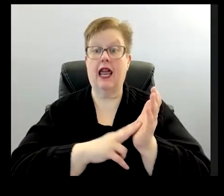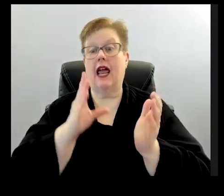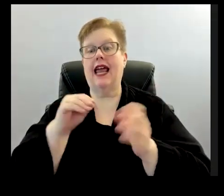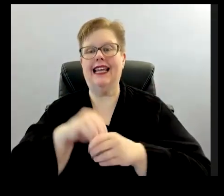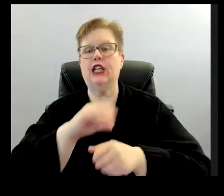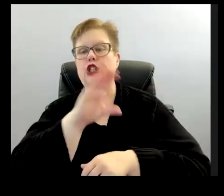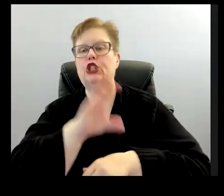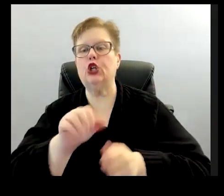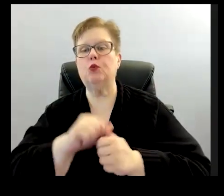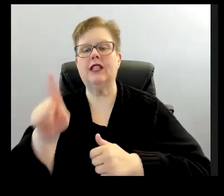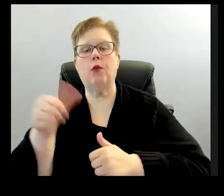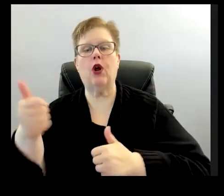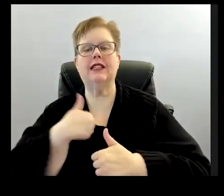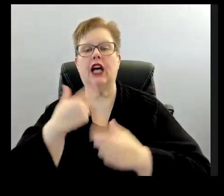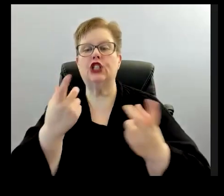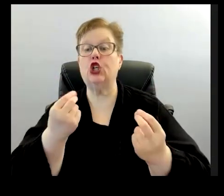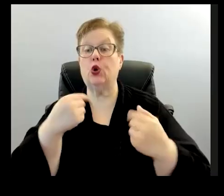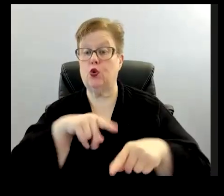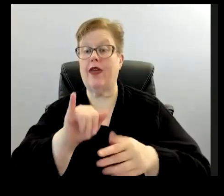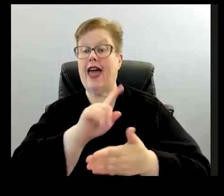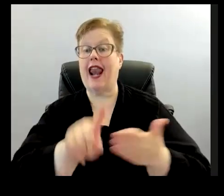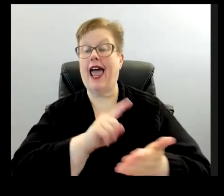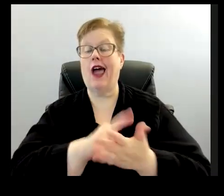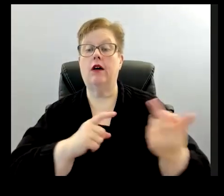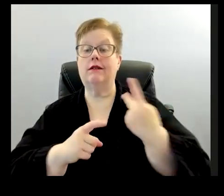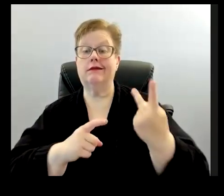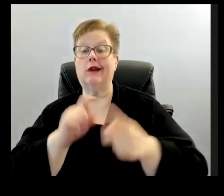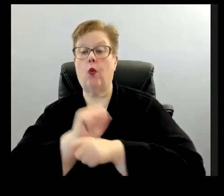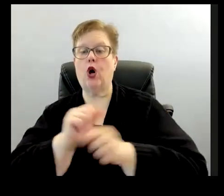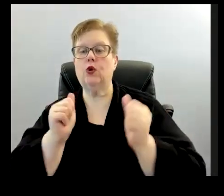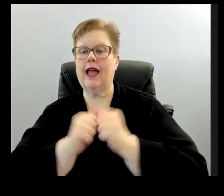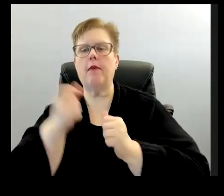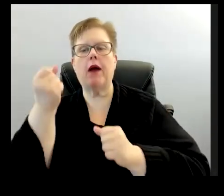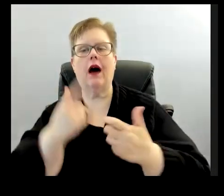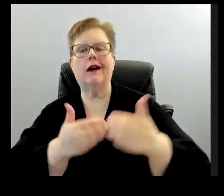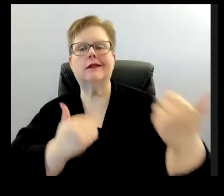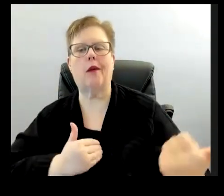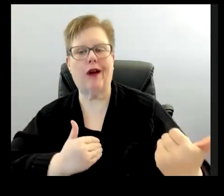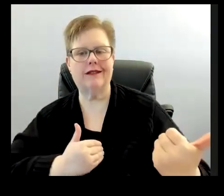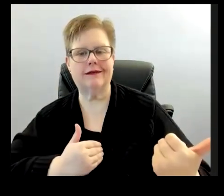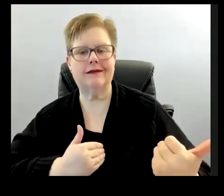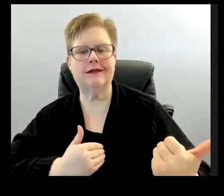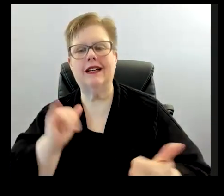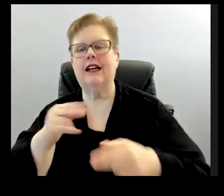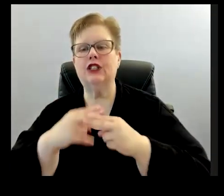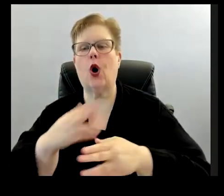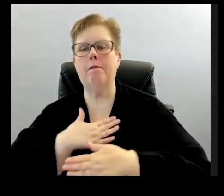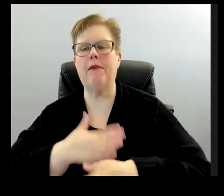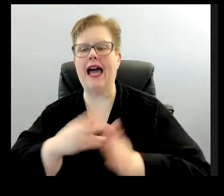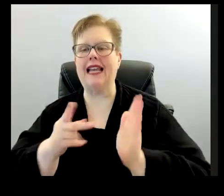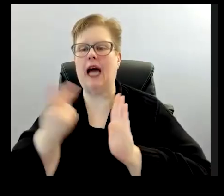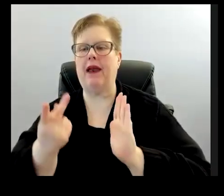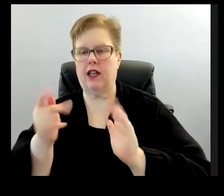a Zoom with someone else who has something to do at that hour. And the two of you are now working together separately. So that's called body doubling,